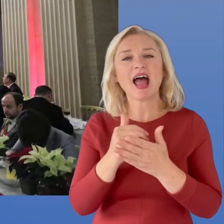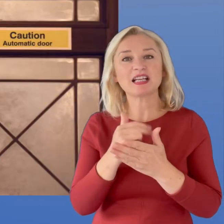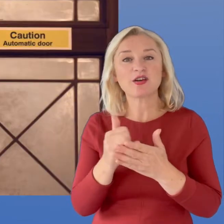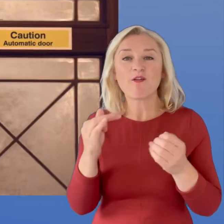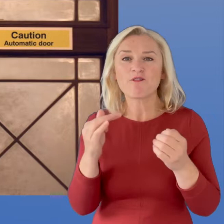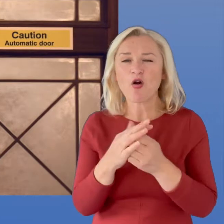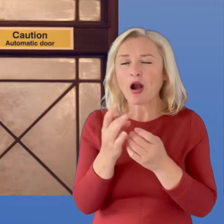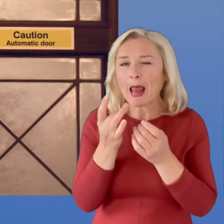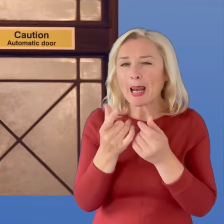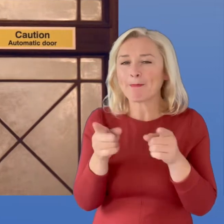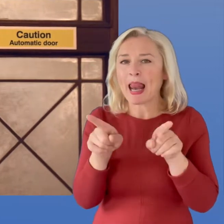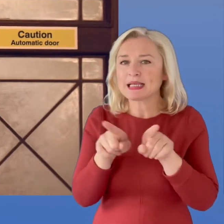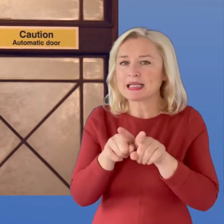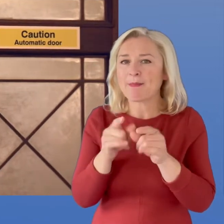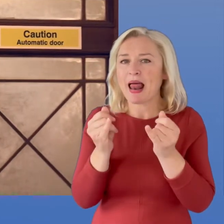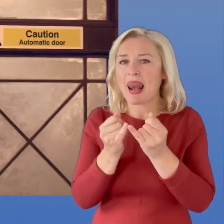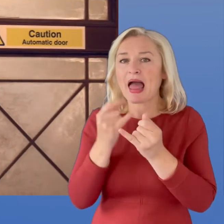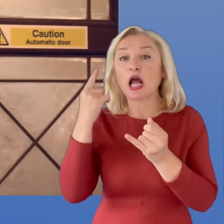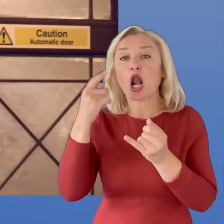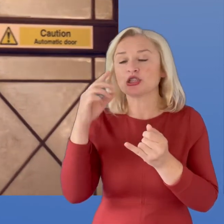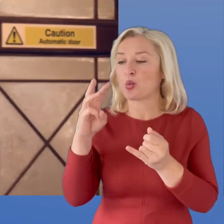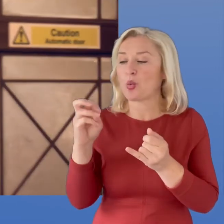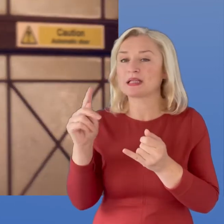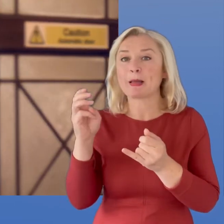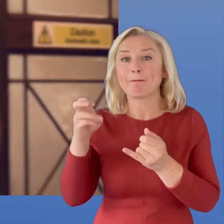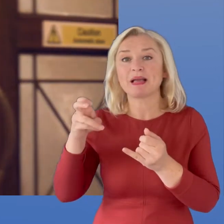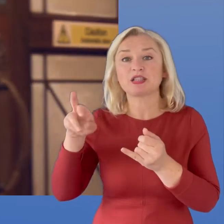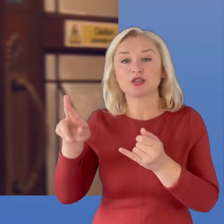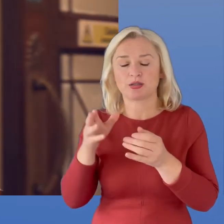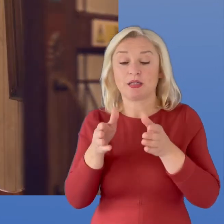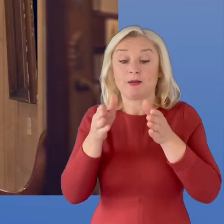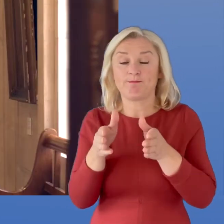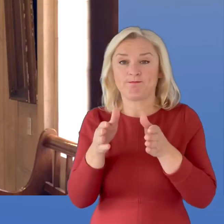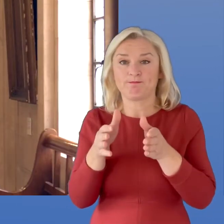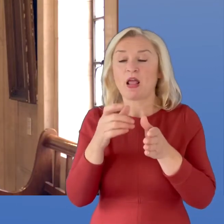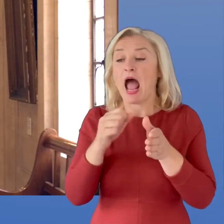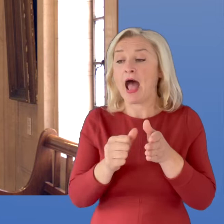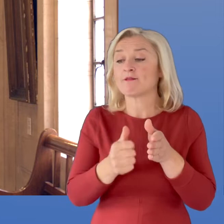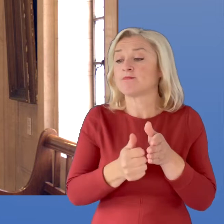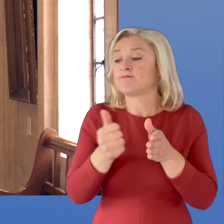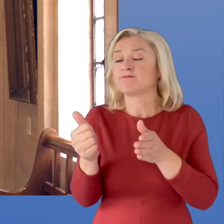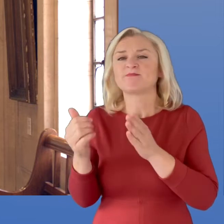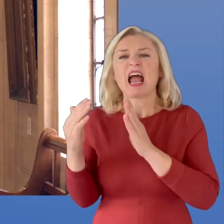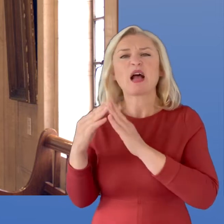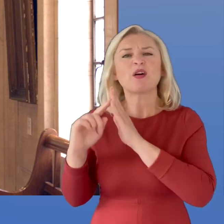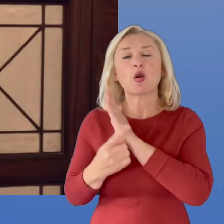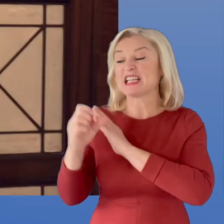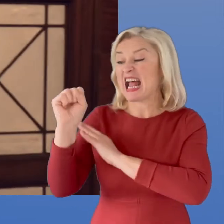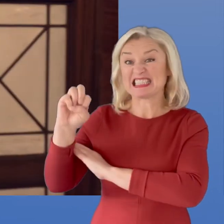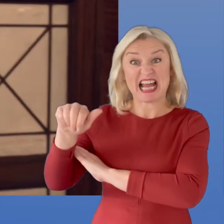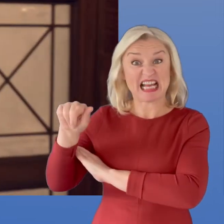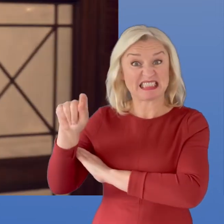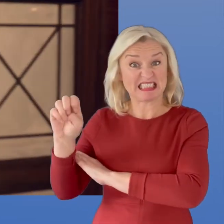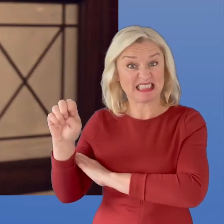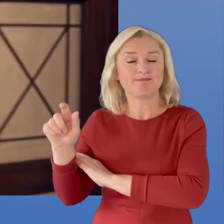The Great Hall was designed to mirror the layout of the Westminster Parliament, with the Senate chamber on one side, the equivalent of the House of Lords, and